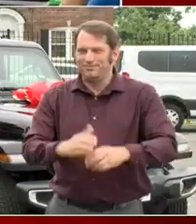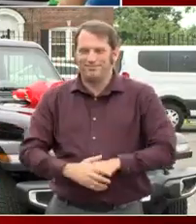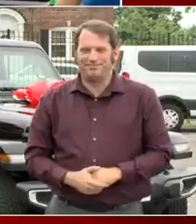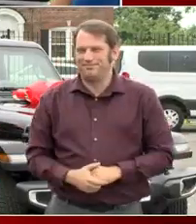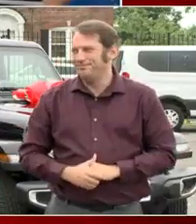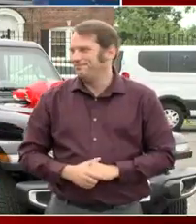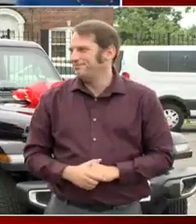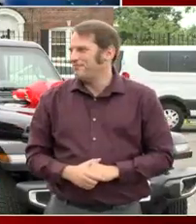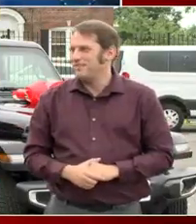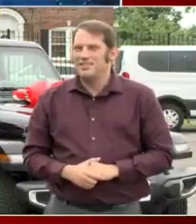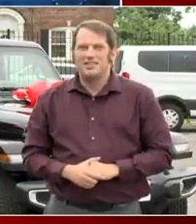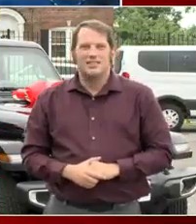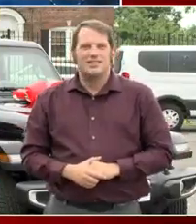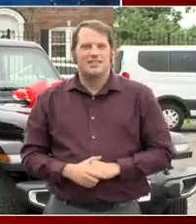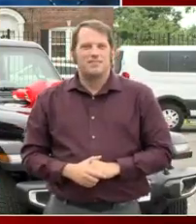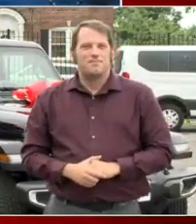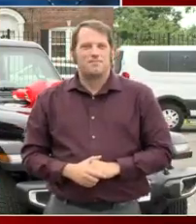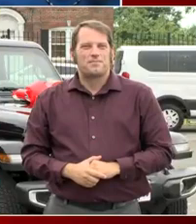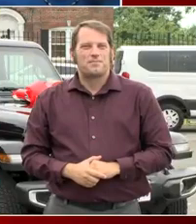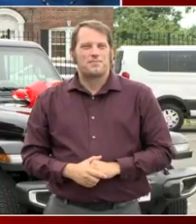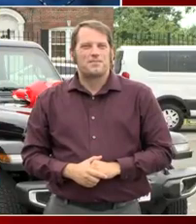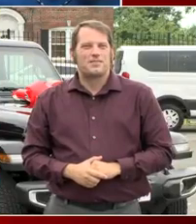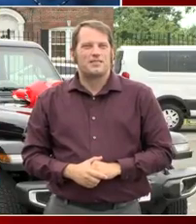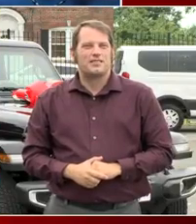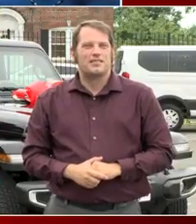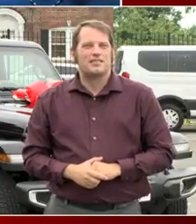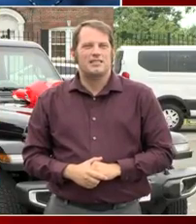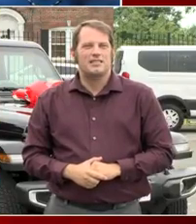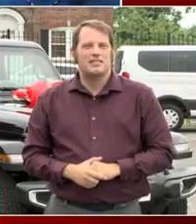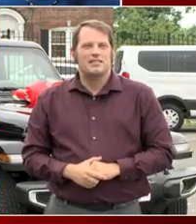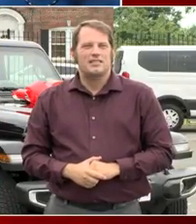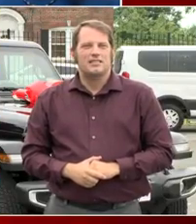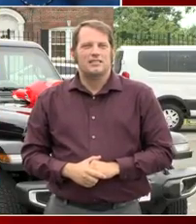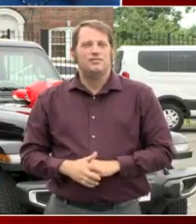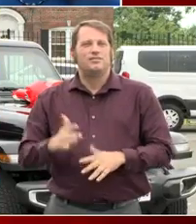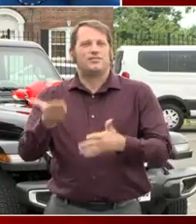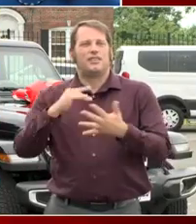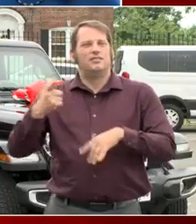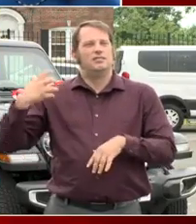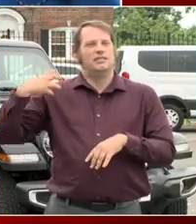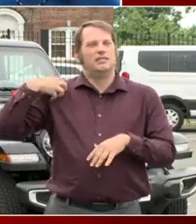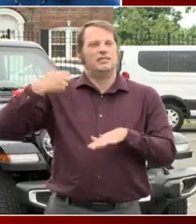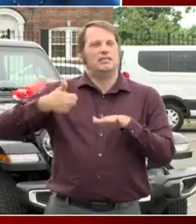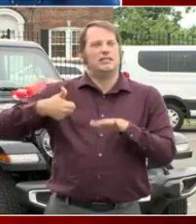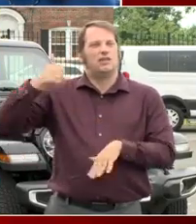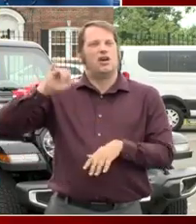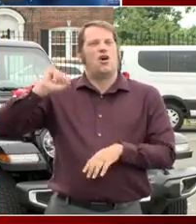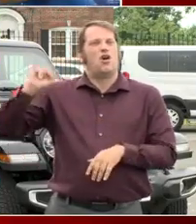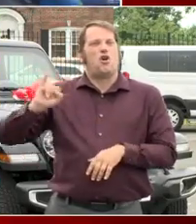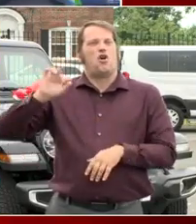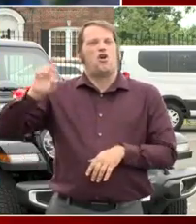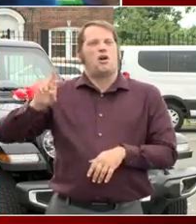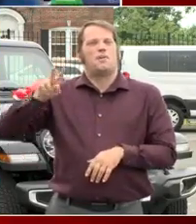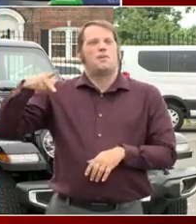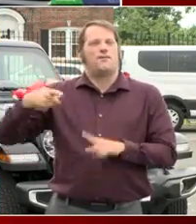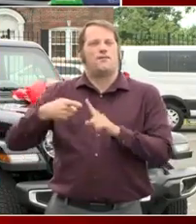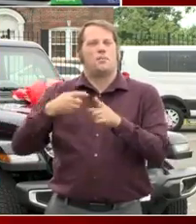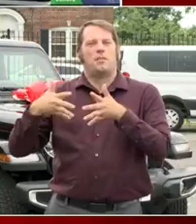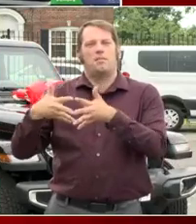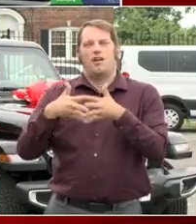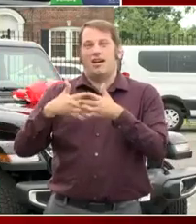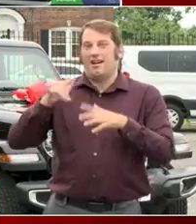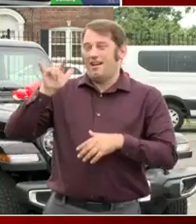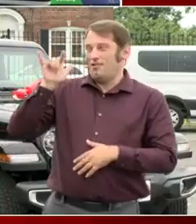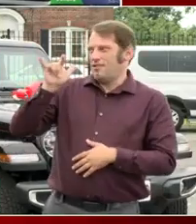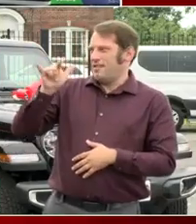All right, next we're going to hear from Priya Iyer, Senior VP and General Counsel from American Airlines.